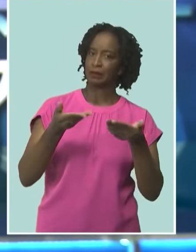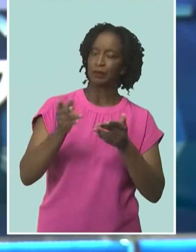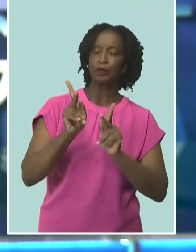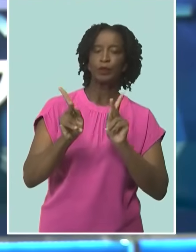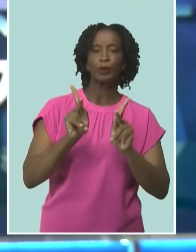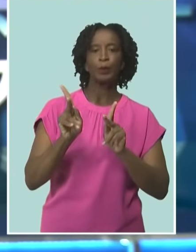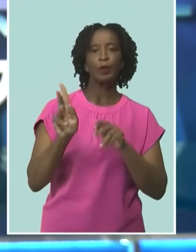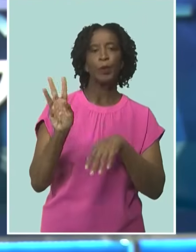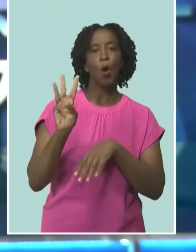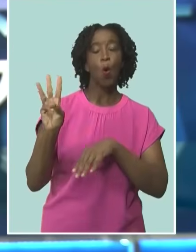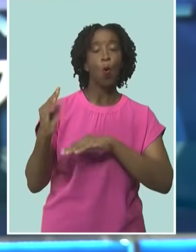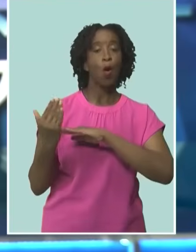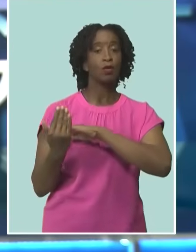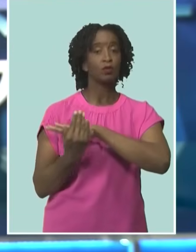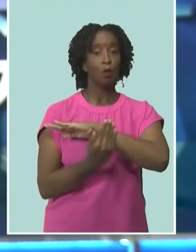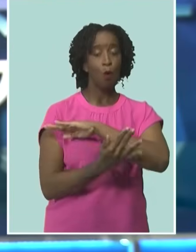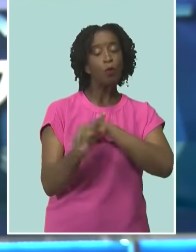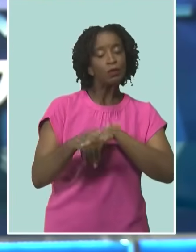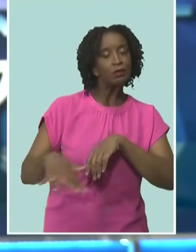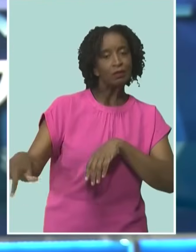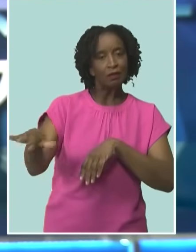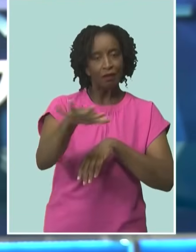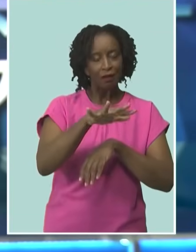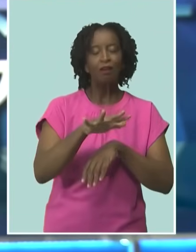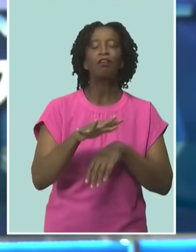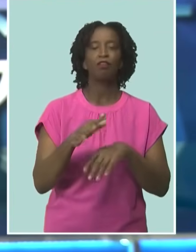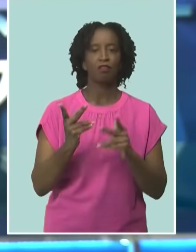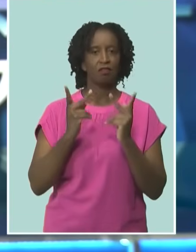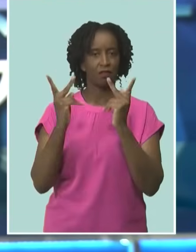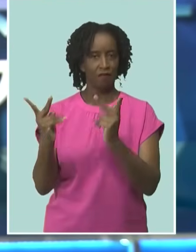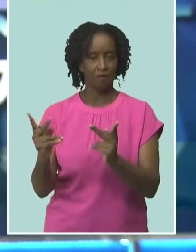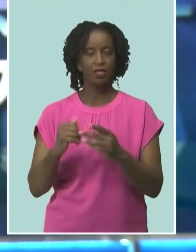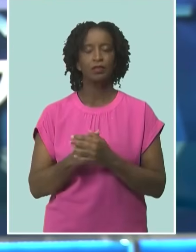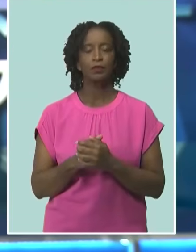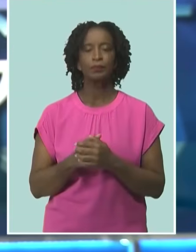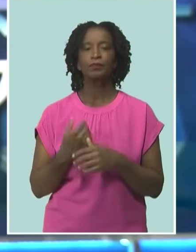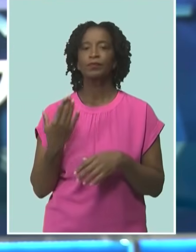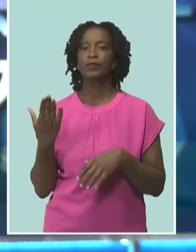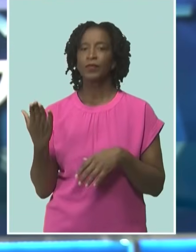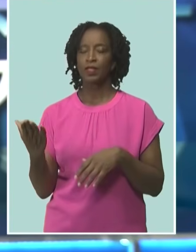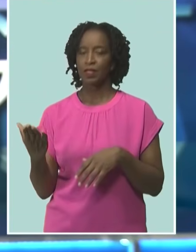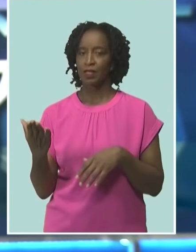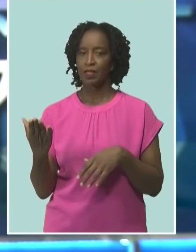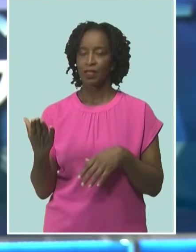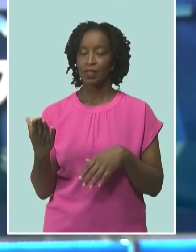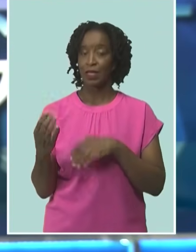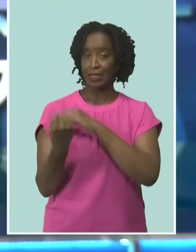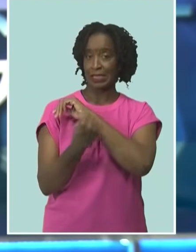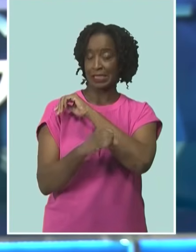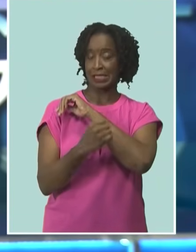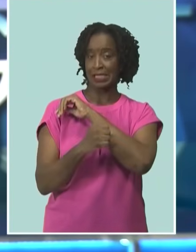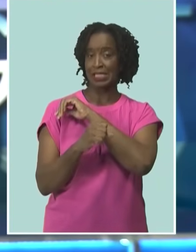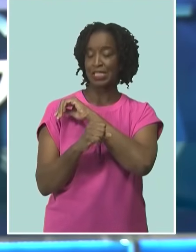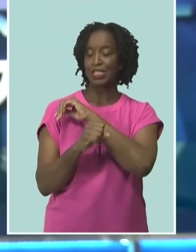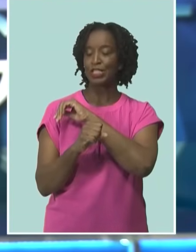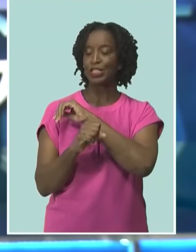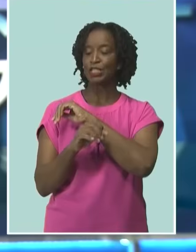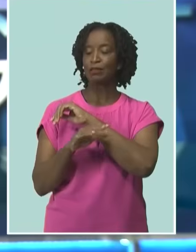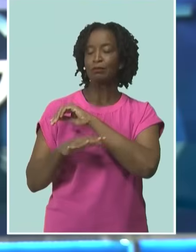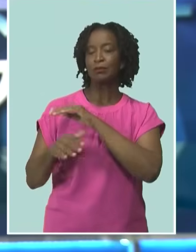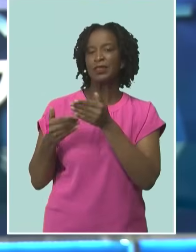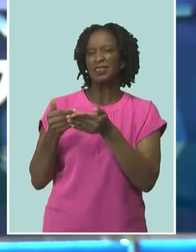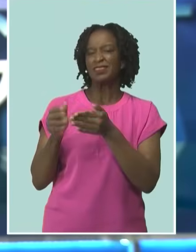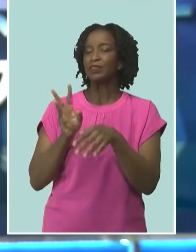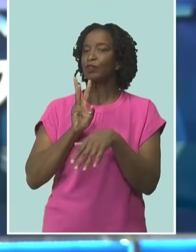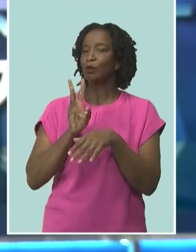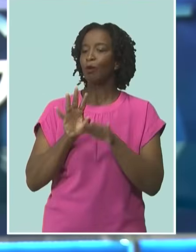that parish has to offer. Planning Committee member of St. James on the Water, DeCarla Applewhite, says an unknown fact about St.